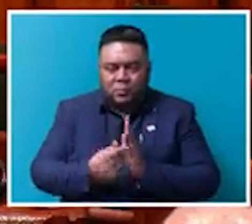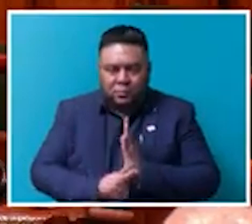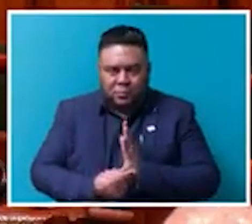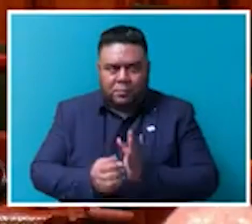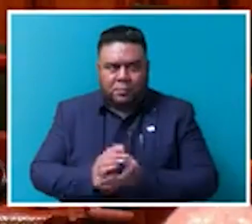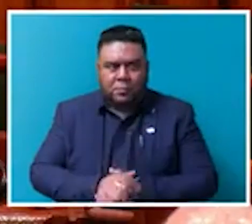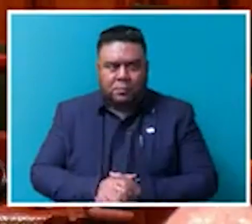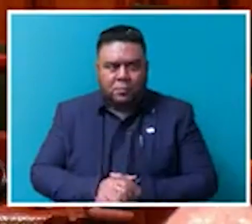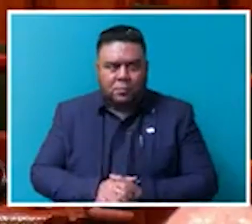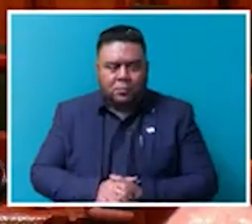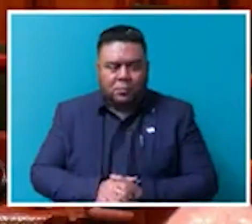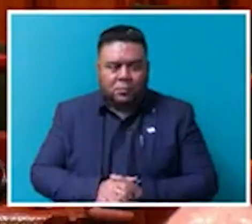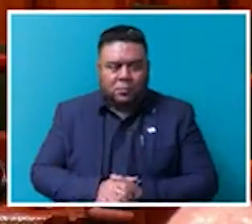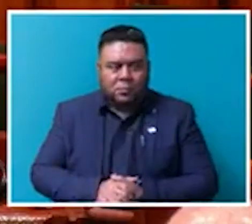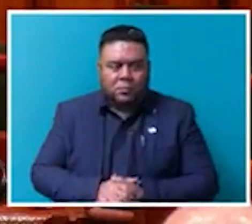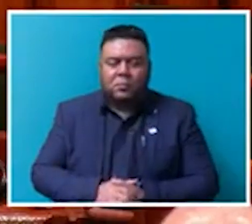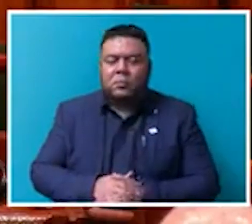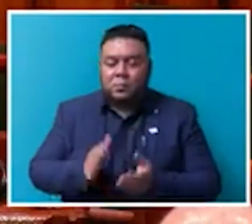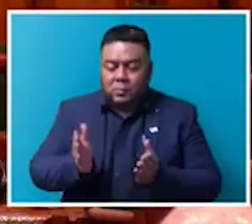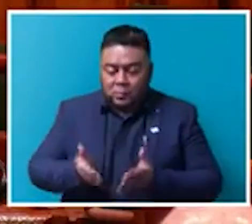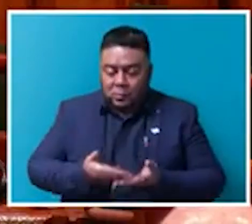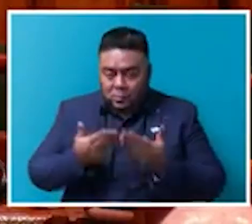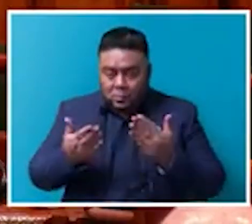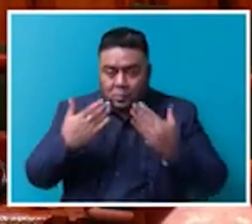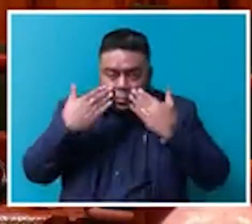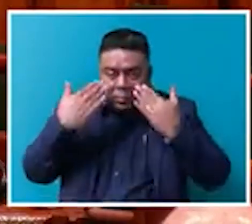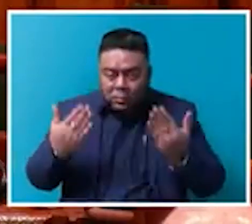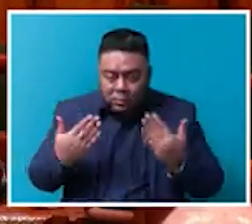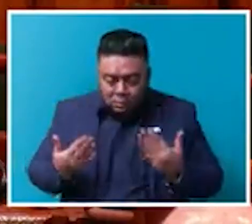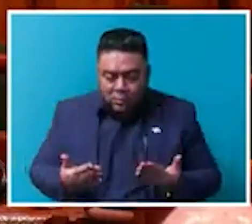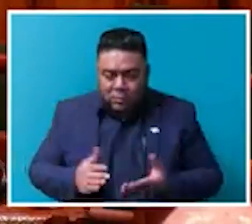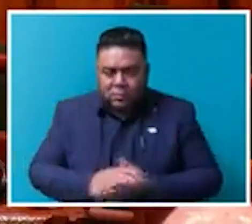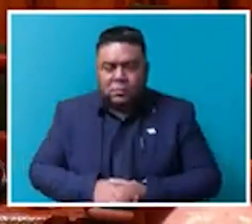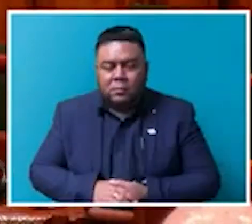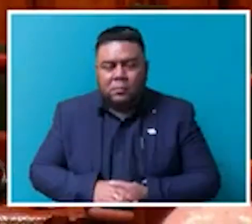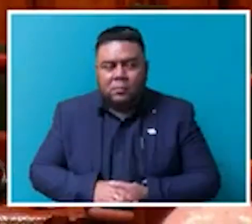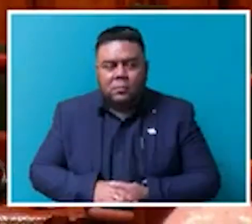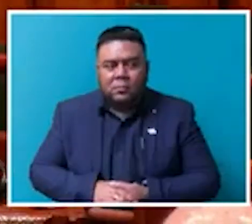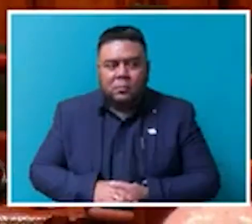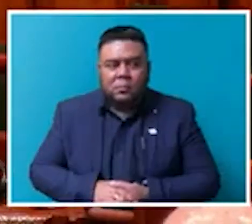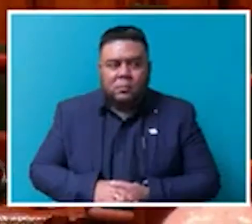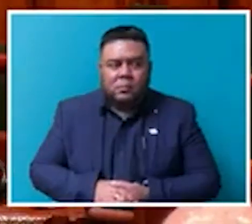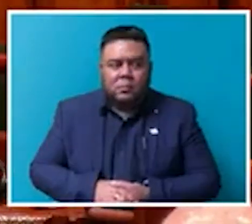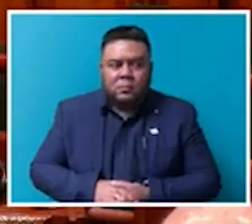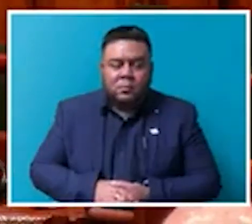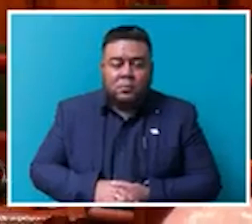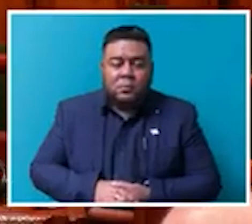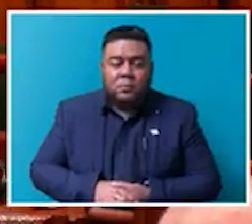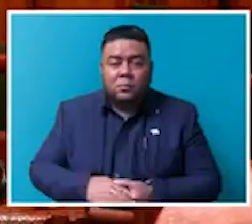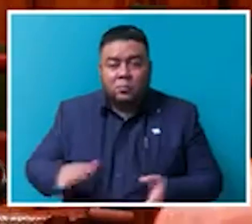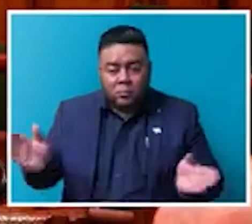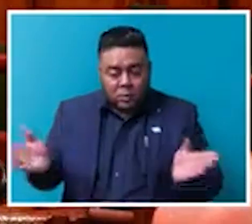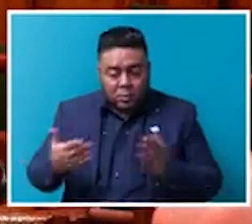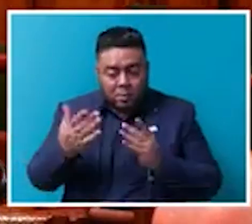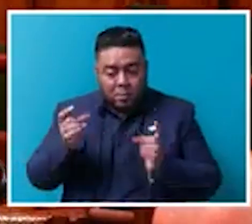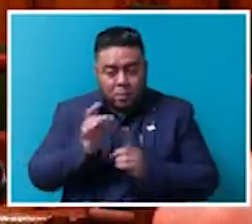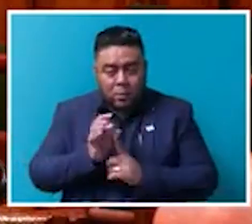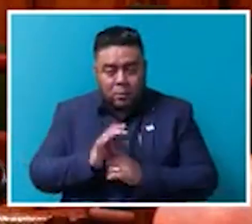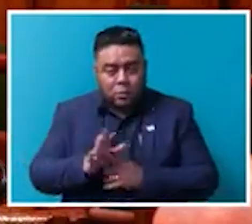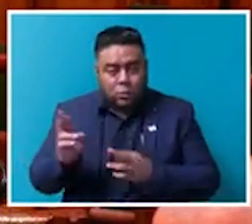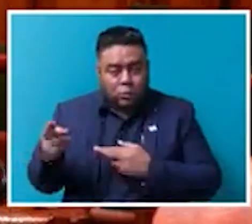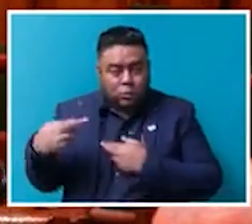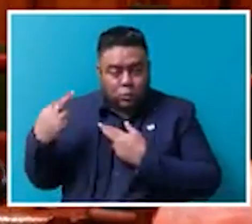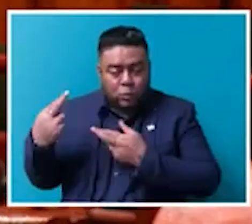We certainly extend our sincere appreciation to all the relevant stakeholders, played a critical role ensuring the